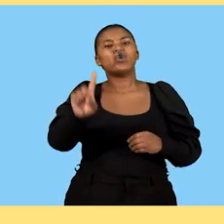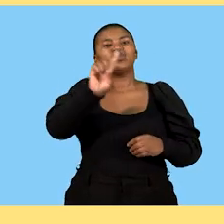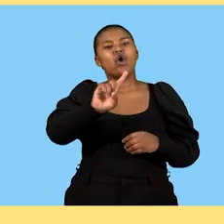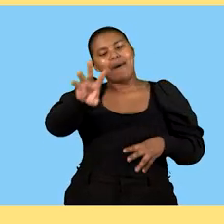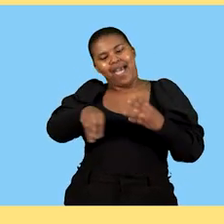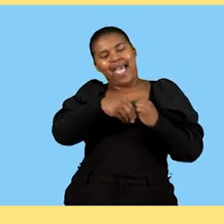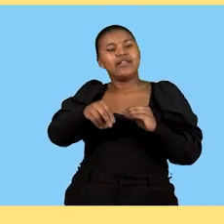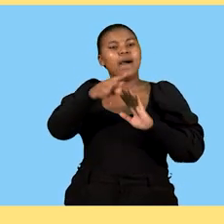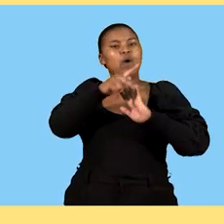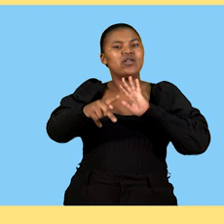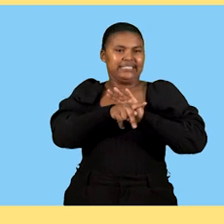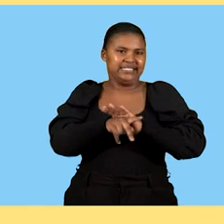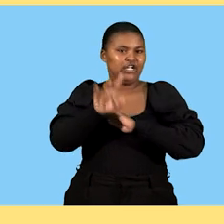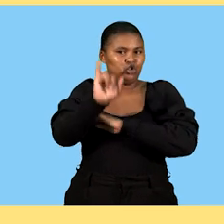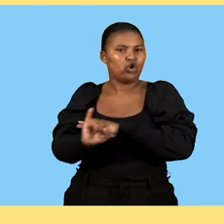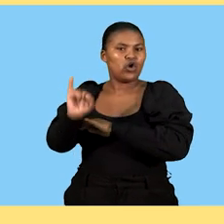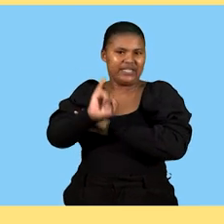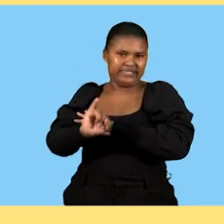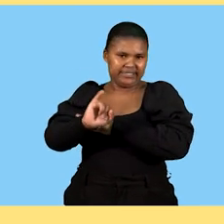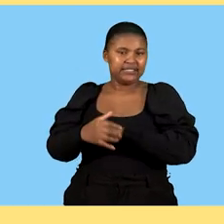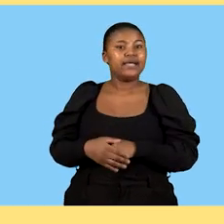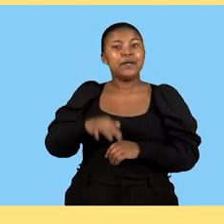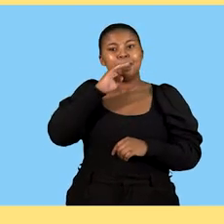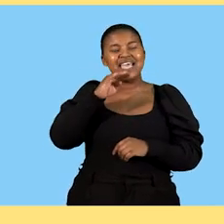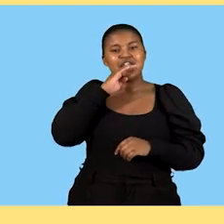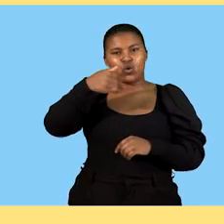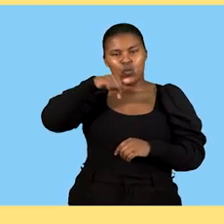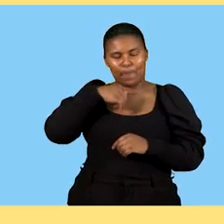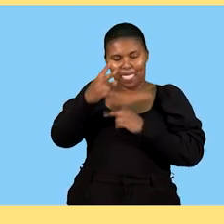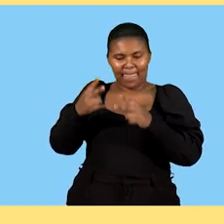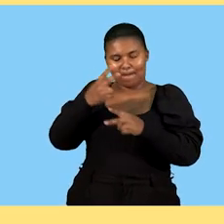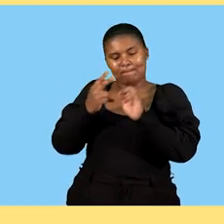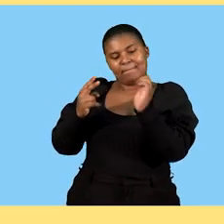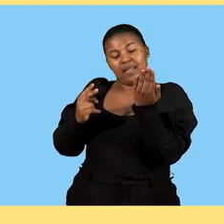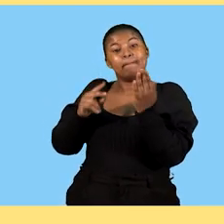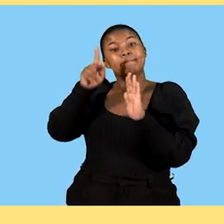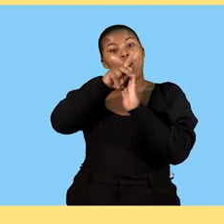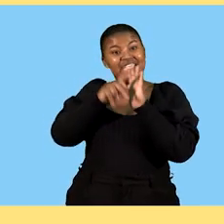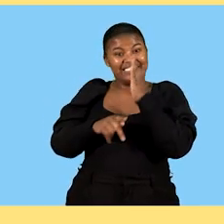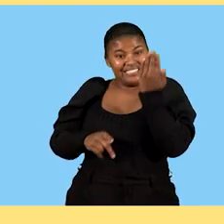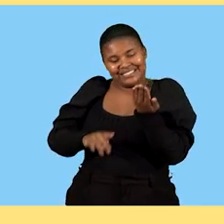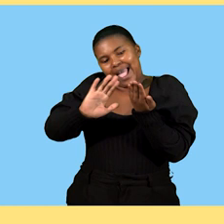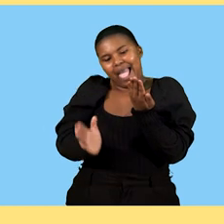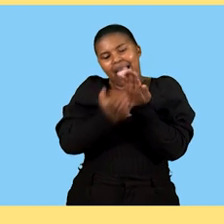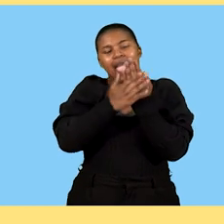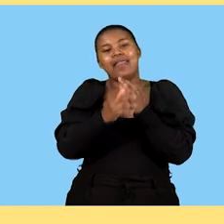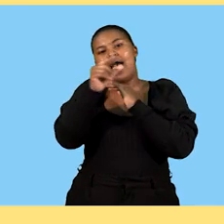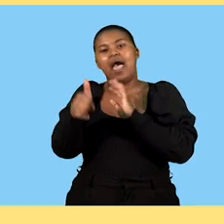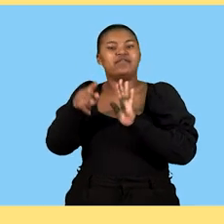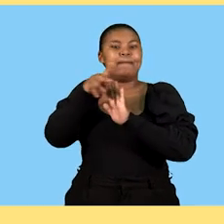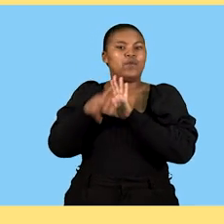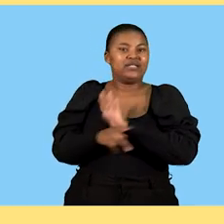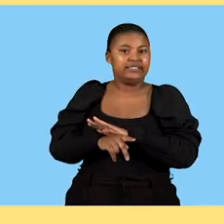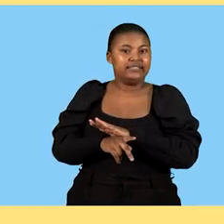8 minus 1, that gives you 7 months. They have paid us rent for 7 months. That simply means I